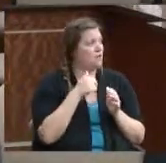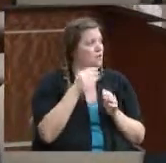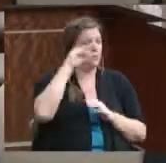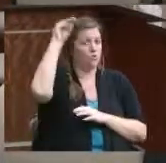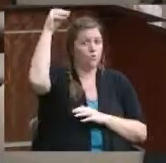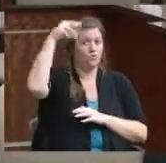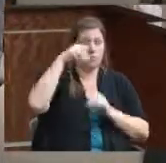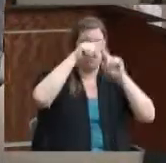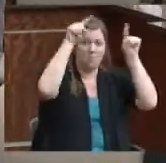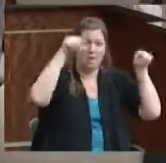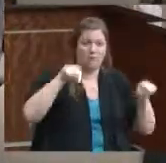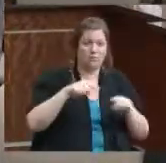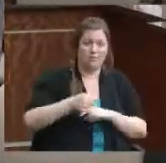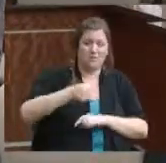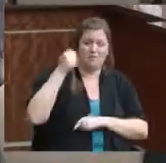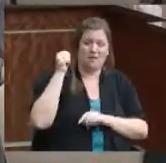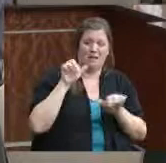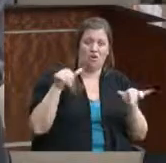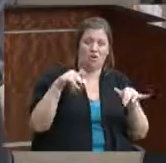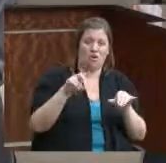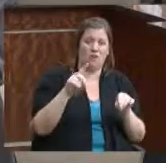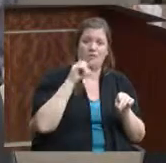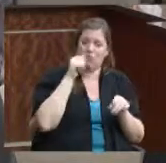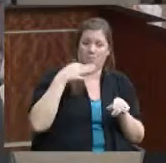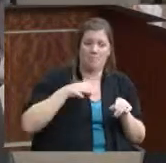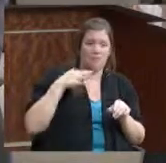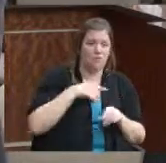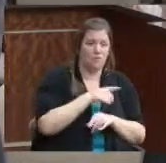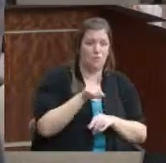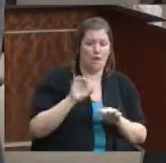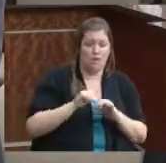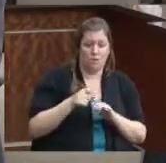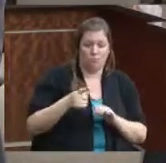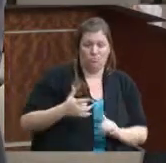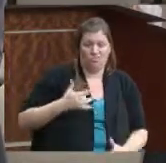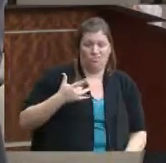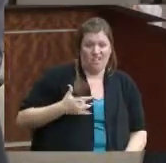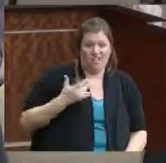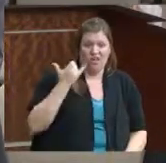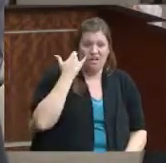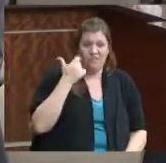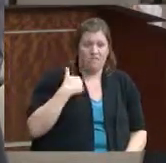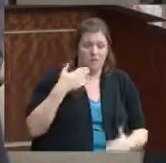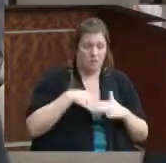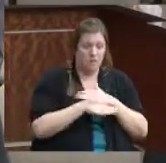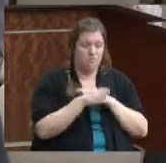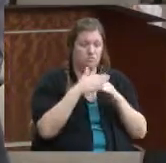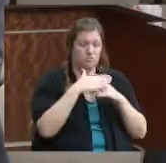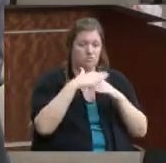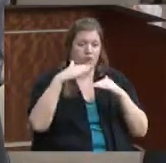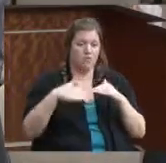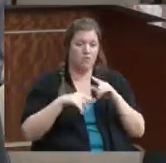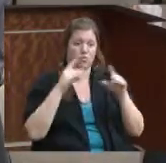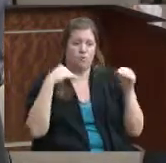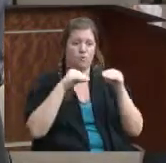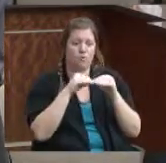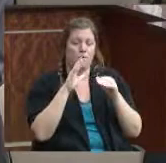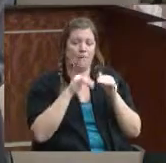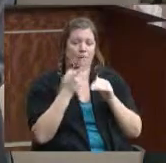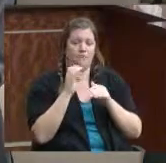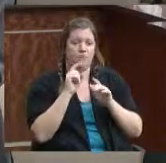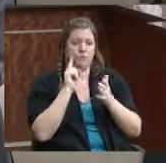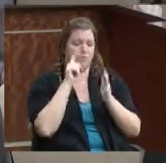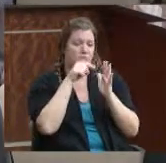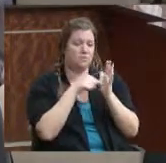that, more importantly, have no benefit to you whatsoever? And if you don't, how would you feel if they were coming into your neighborhood with no more than a few